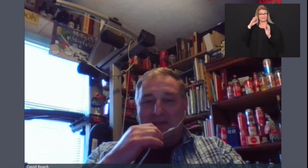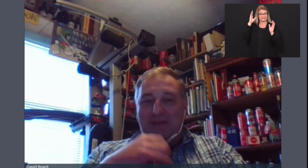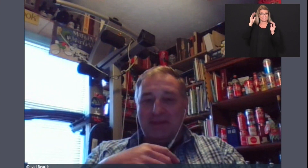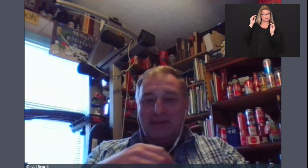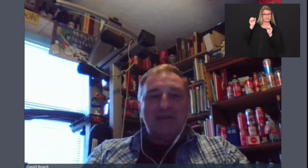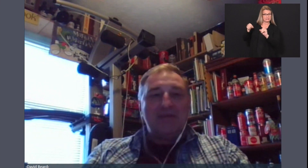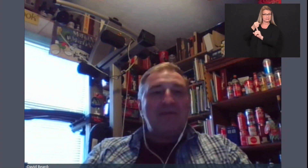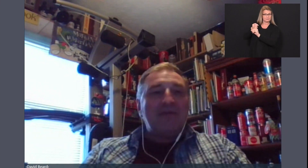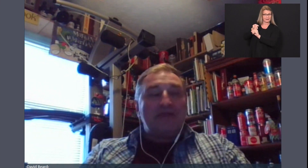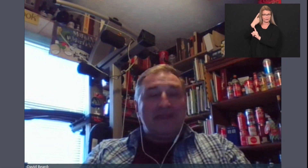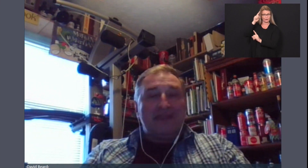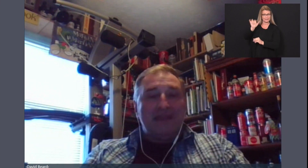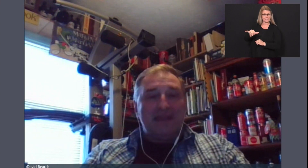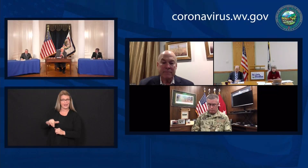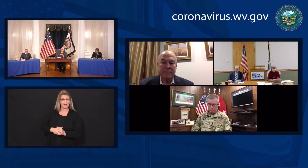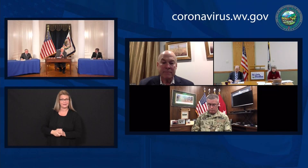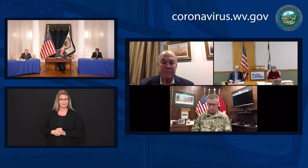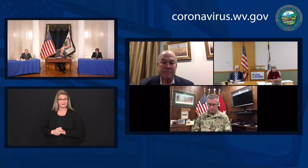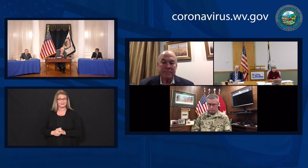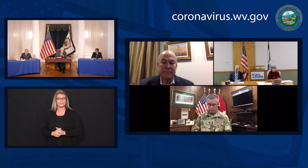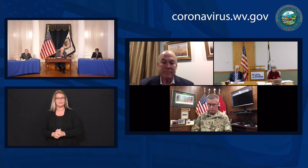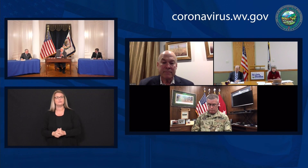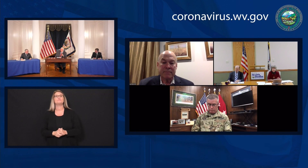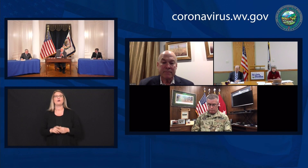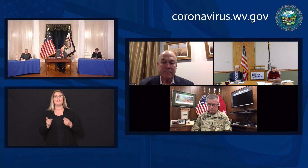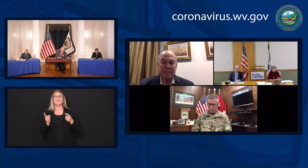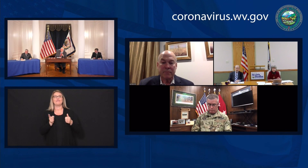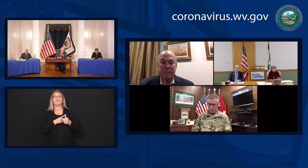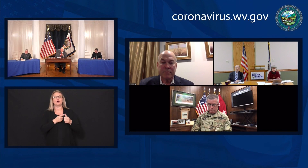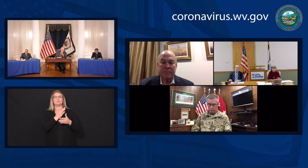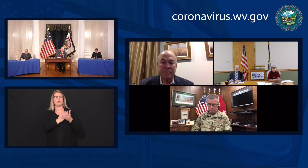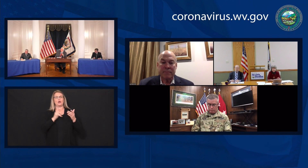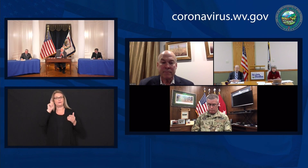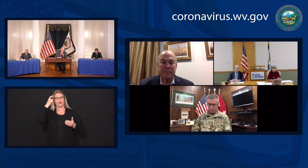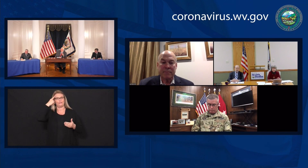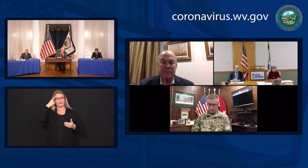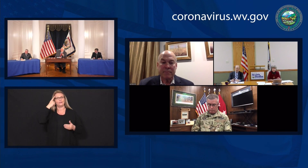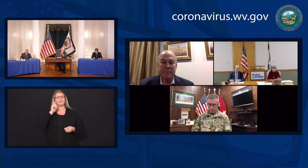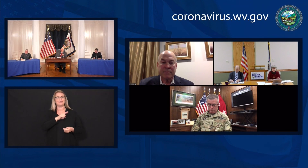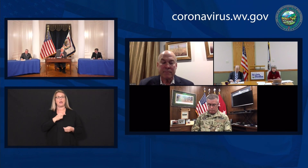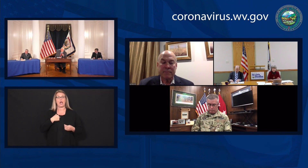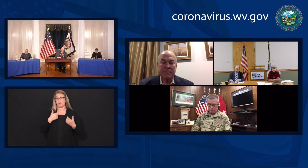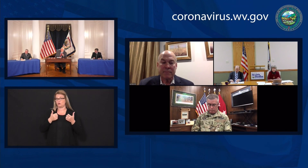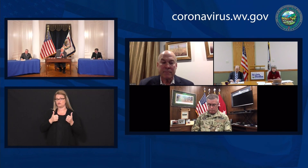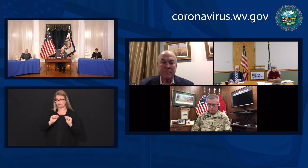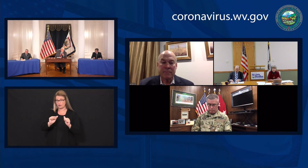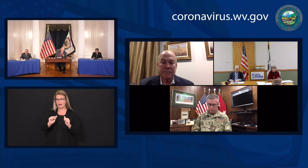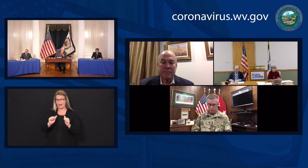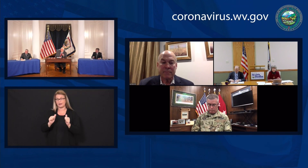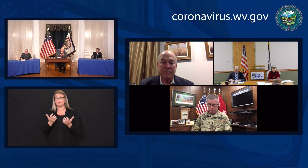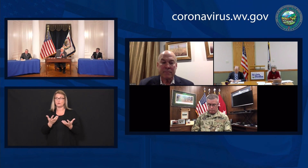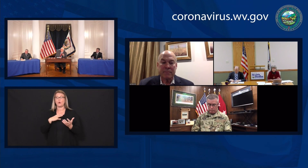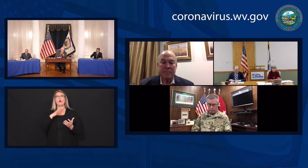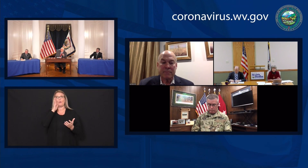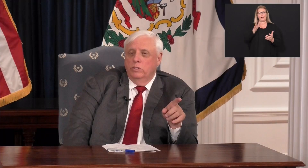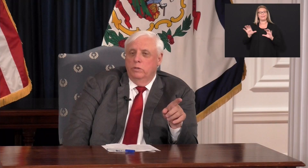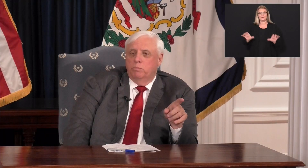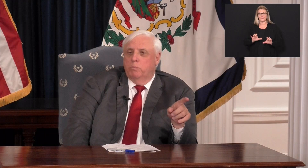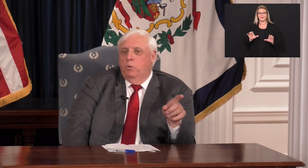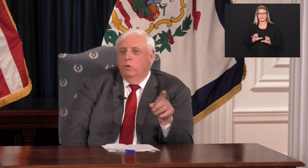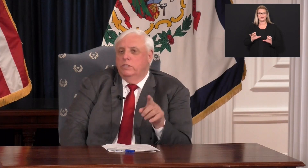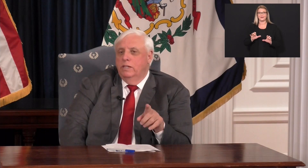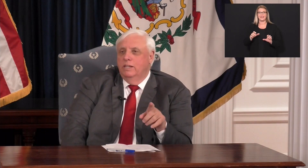that? Let me do the first part. You know, what we're going to try to do, or we're going to do, is we're going